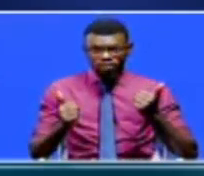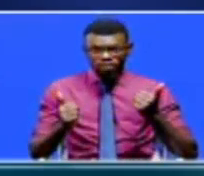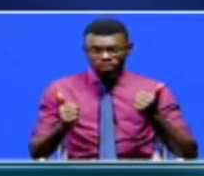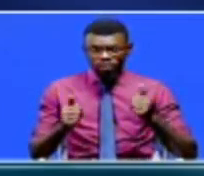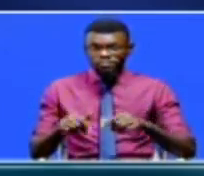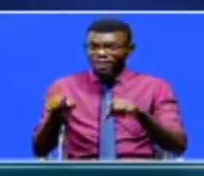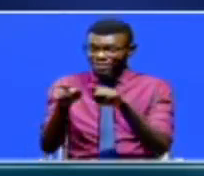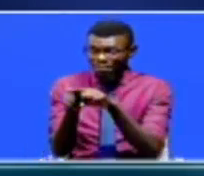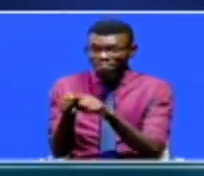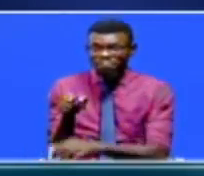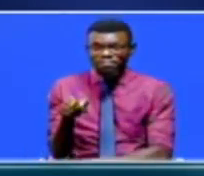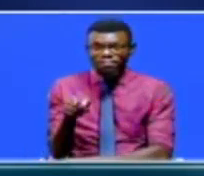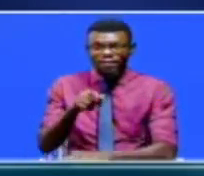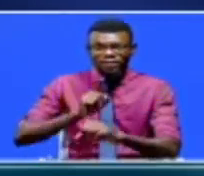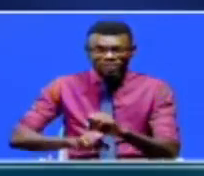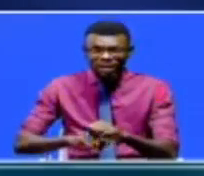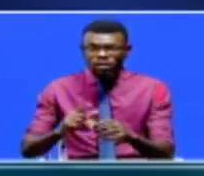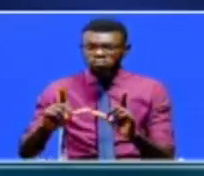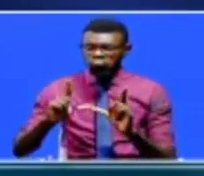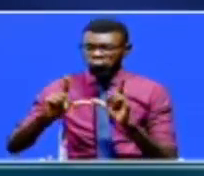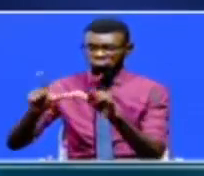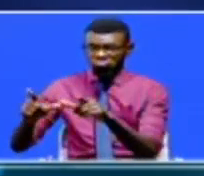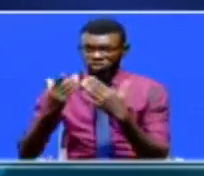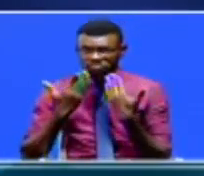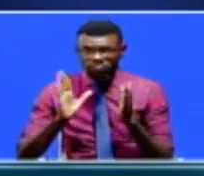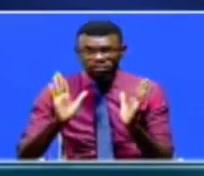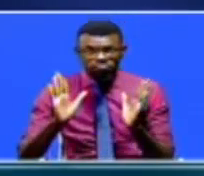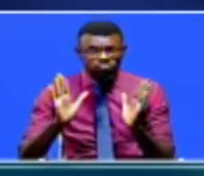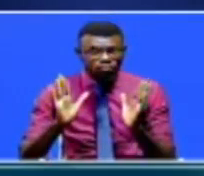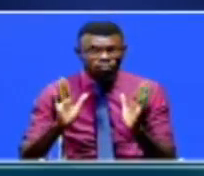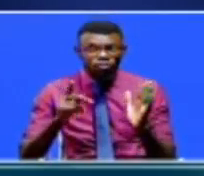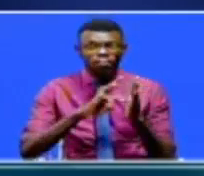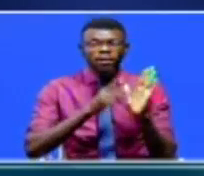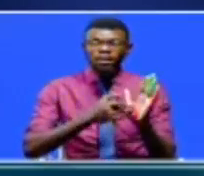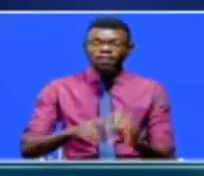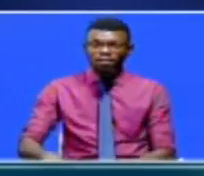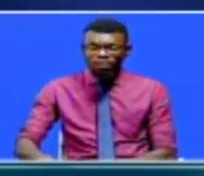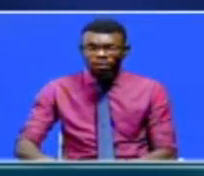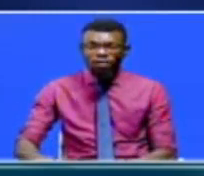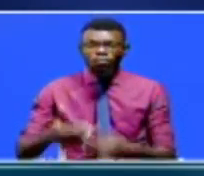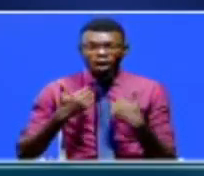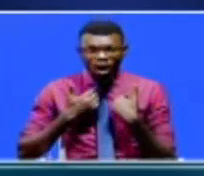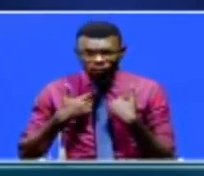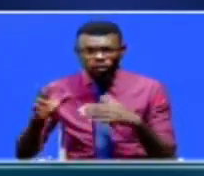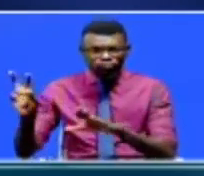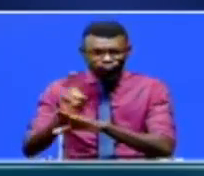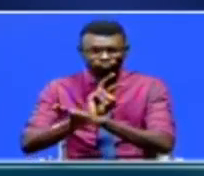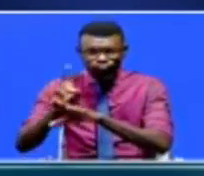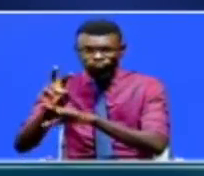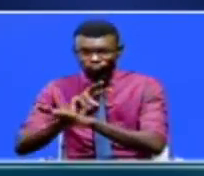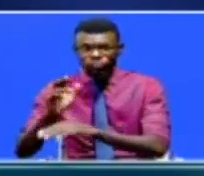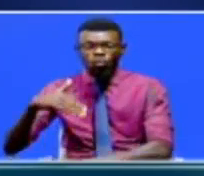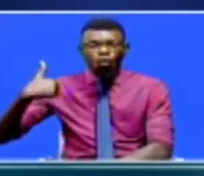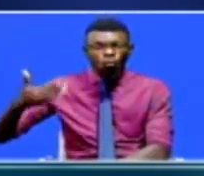On top of that, of course, after we license you, we shall be able to carry out random spot checks